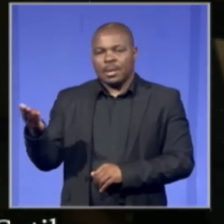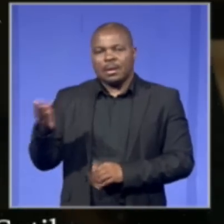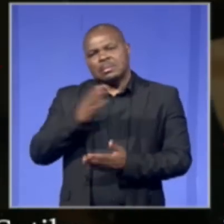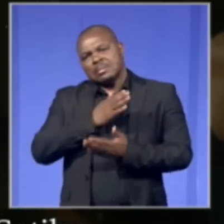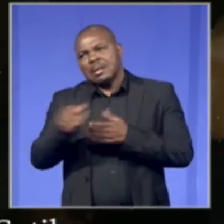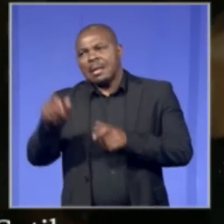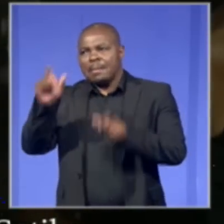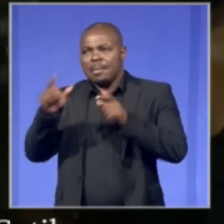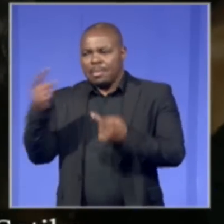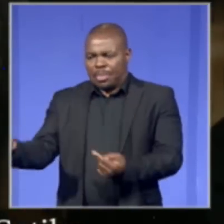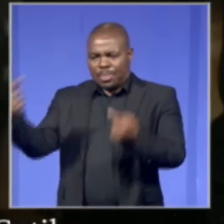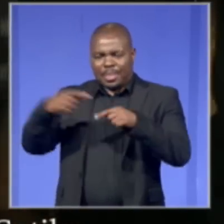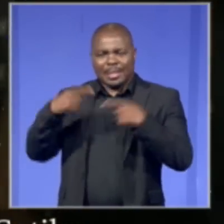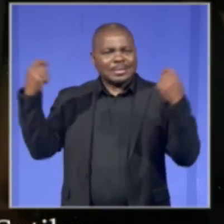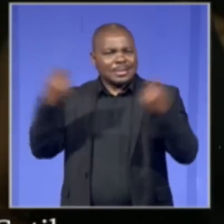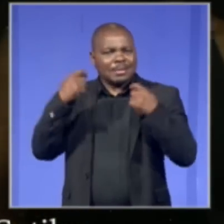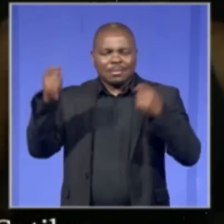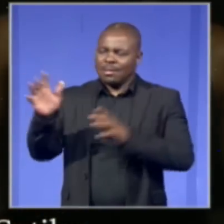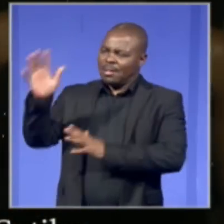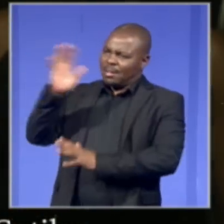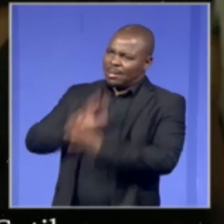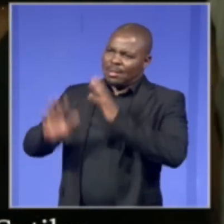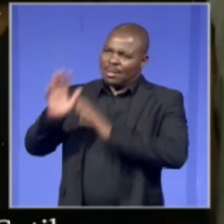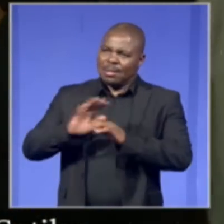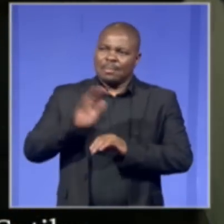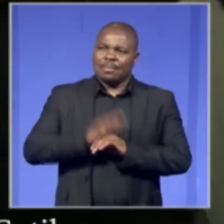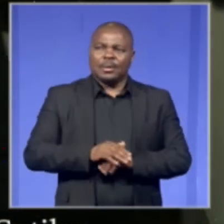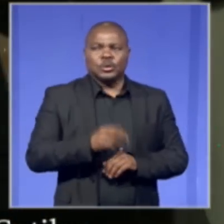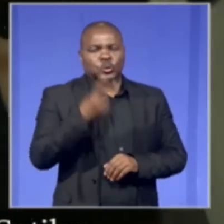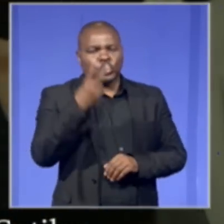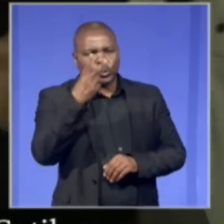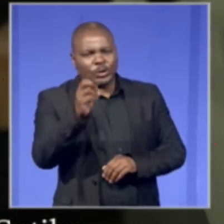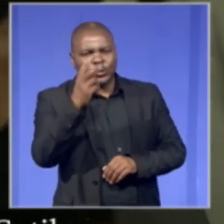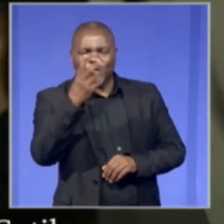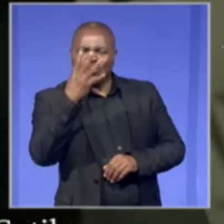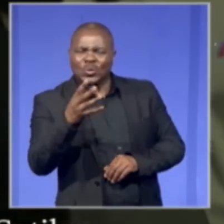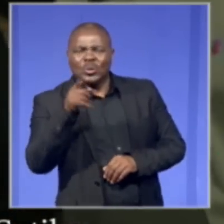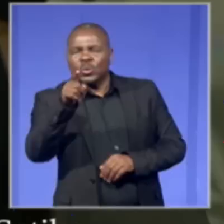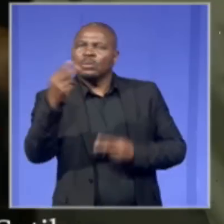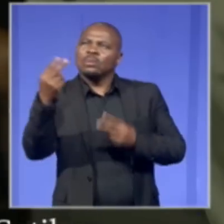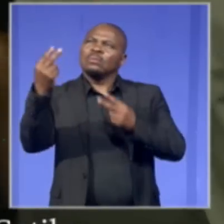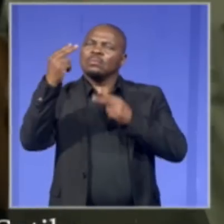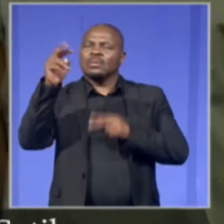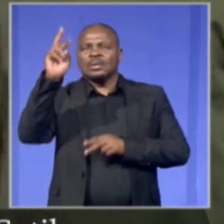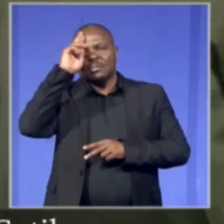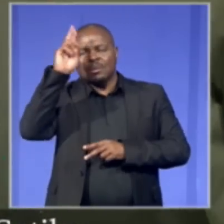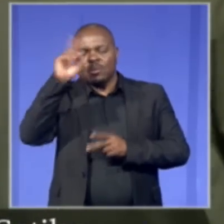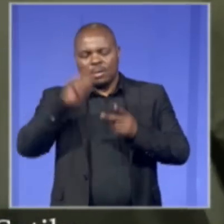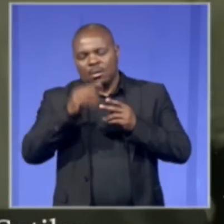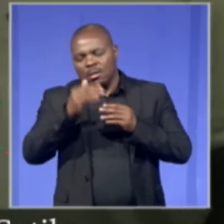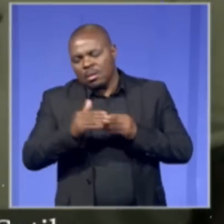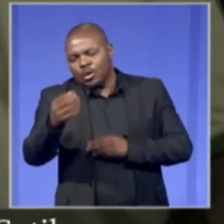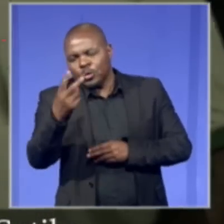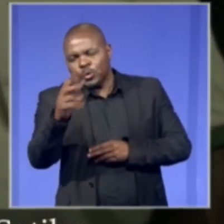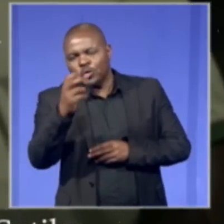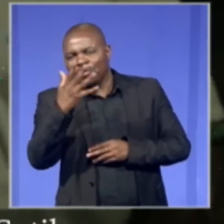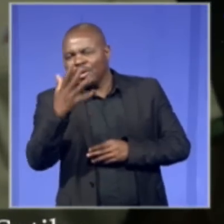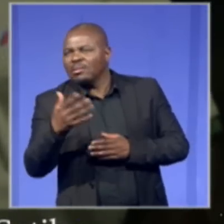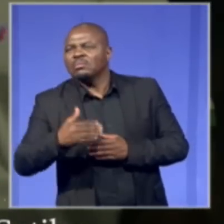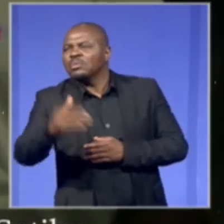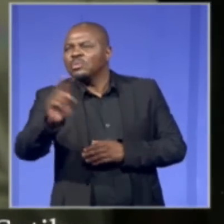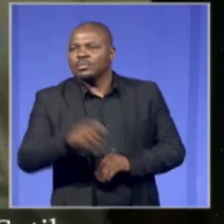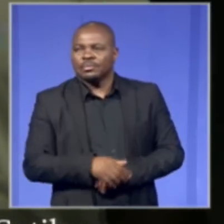ba tsileng go keteka ka kwano ba tla gore tlhalosetsa tota gore ba tla gopolang ka 2024 le gore 2025 what is to look forward to. Tell us your name